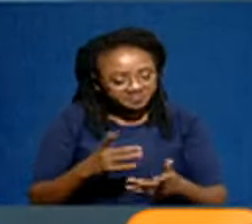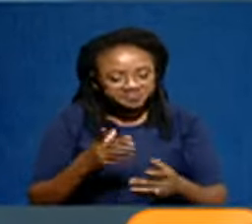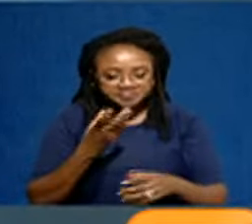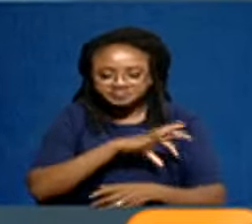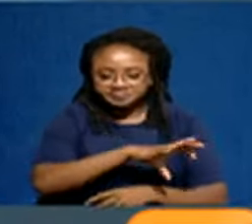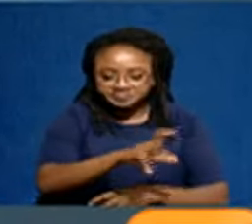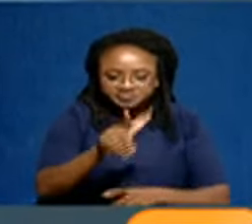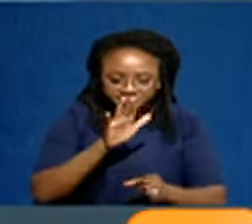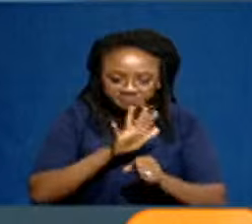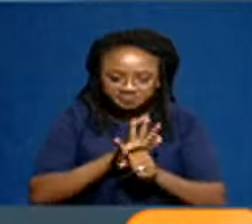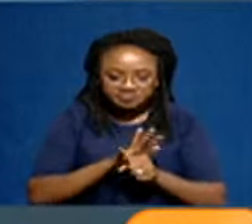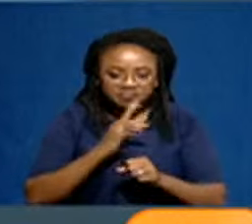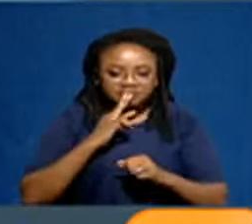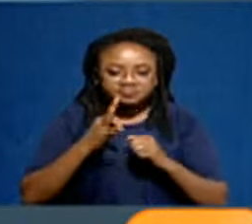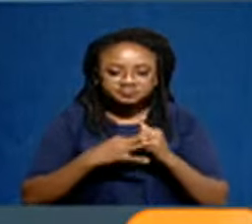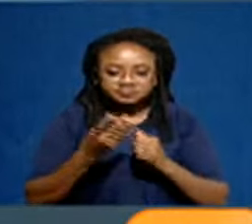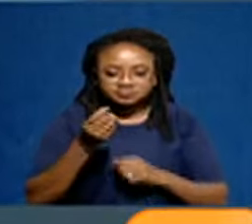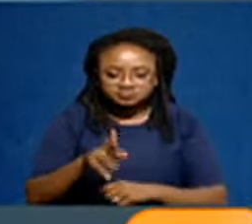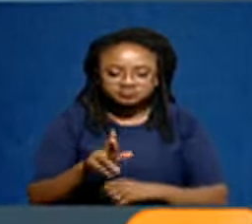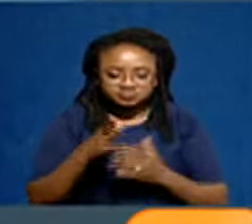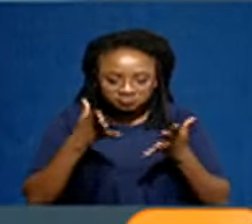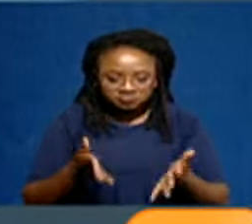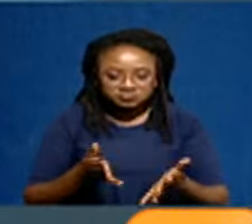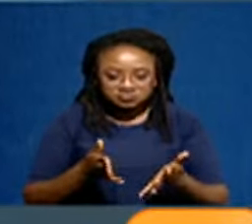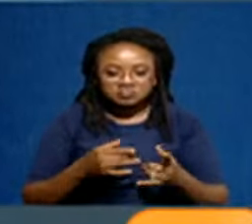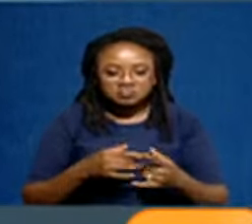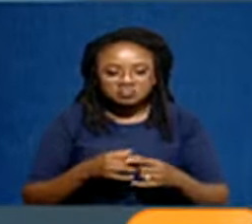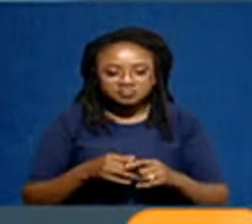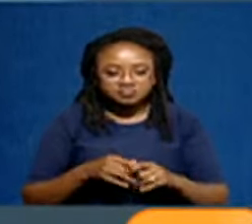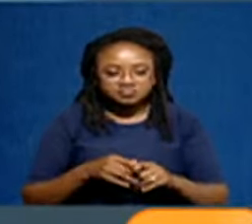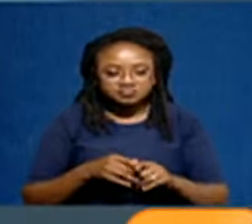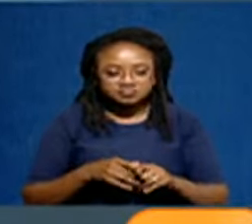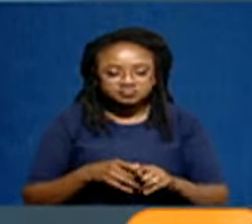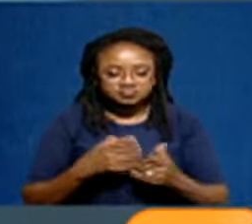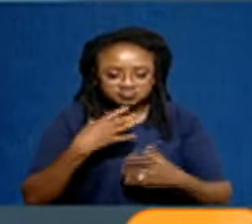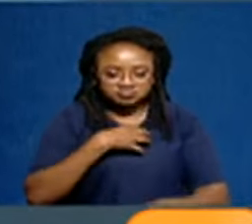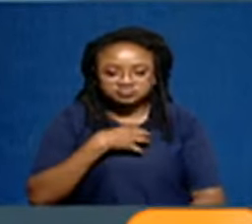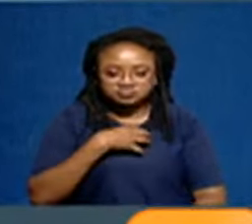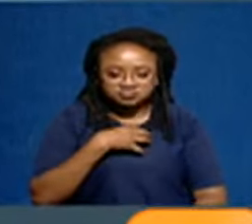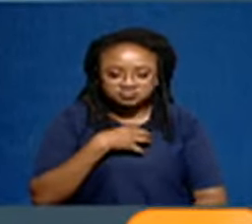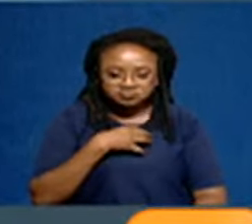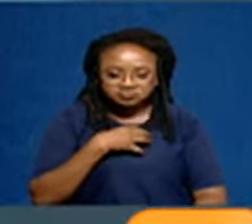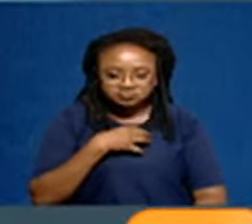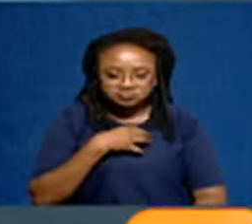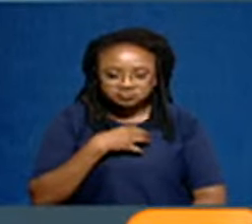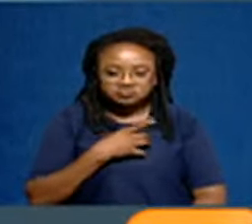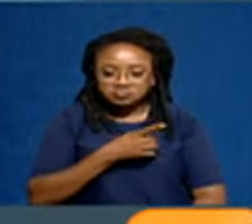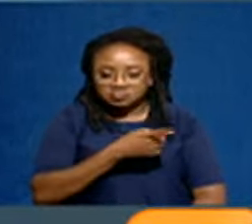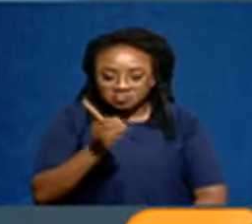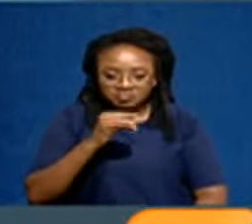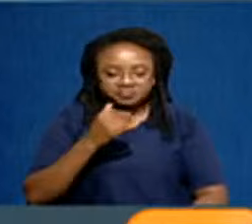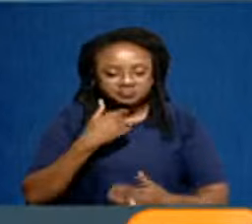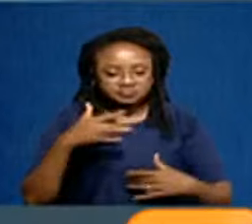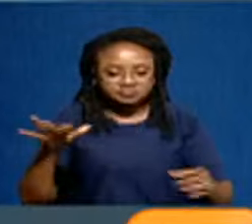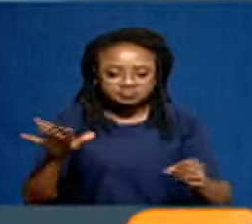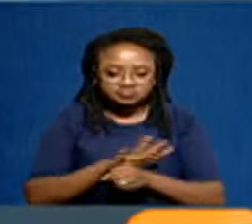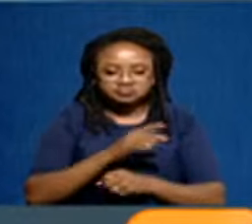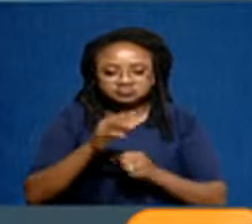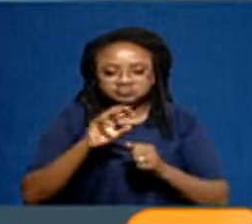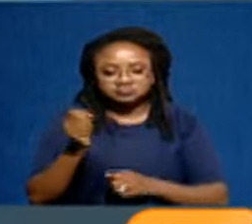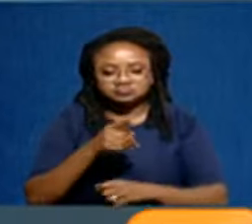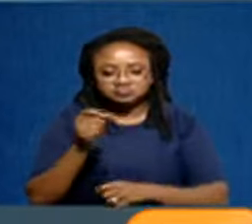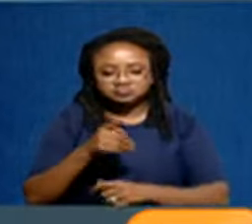over 800 doctors are currently on study leave. Okay. And they are enjoying full salary from the counties.